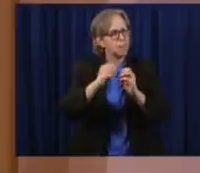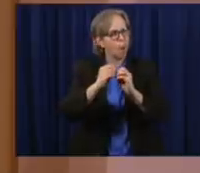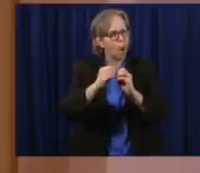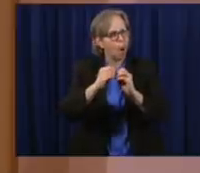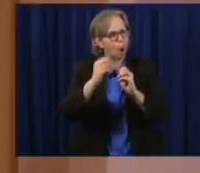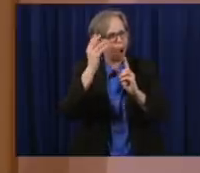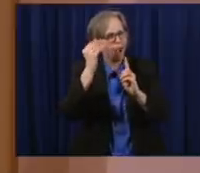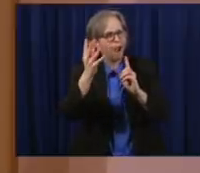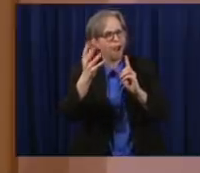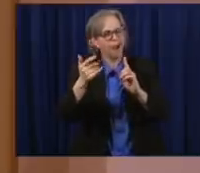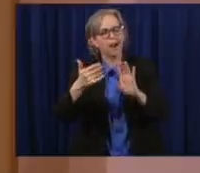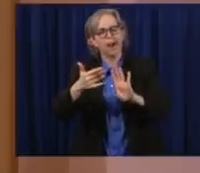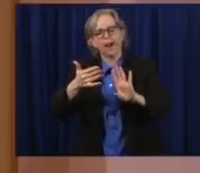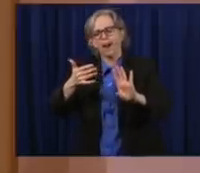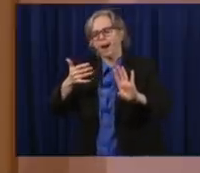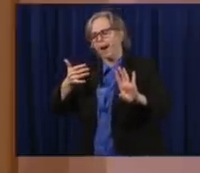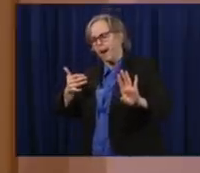advance.